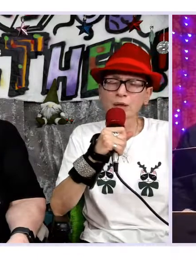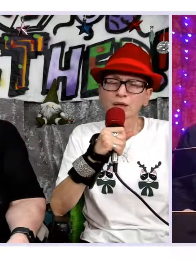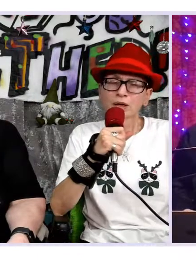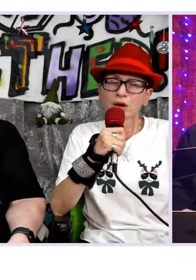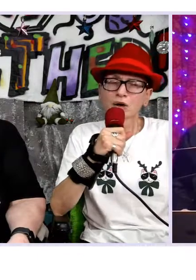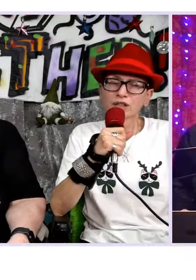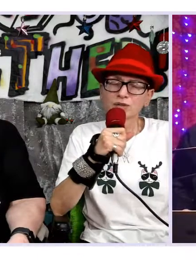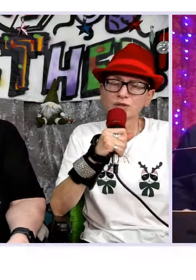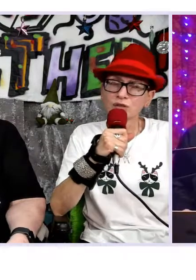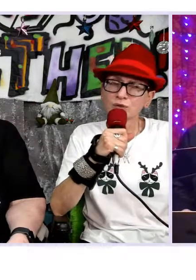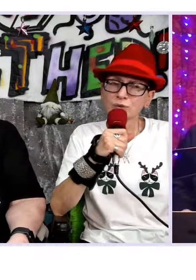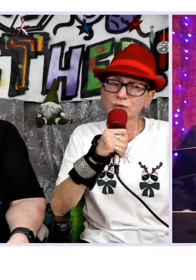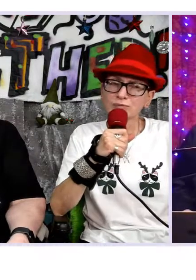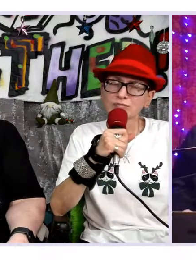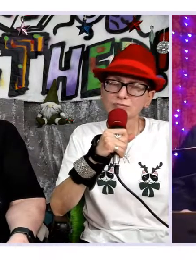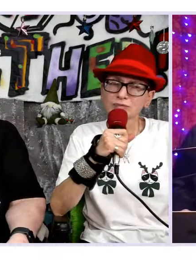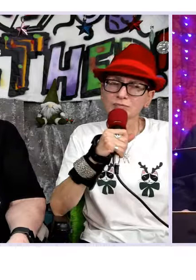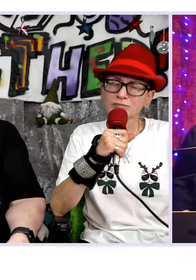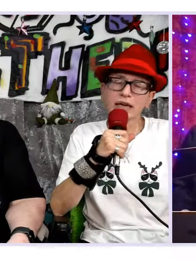mean,